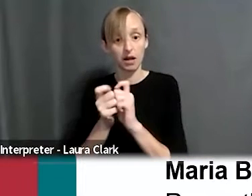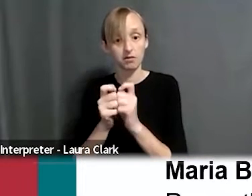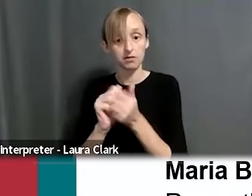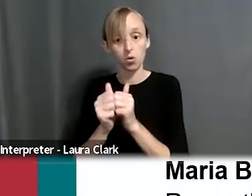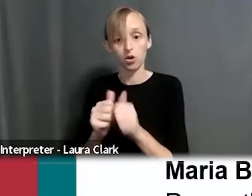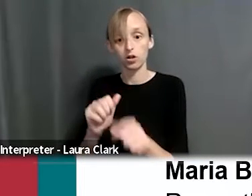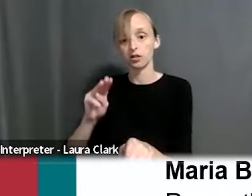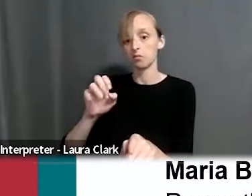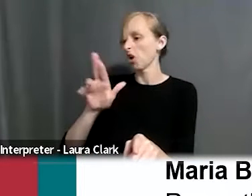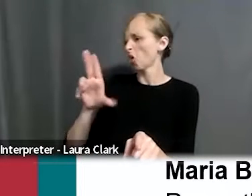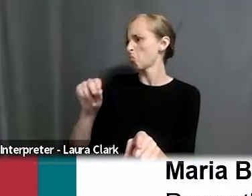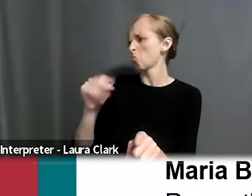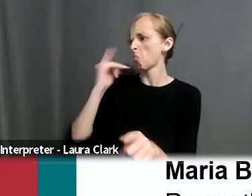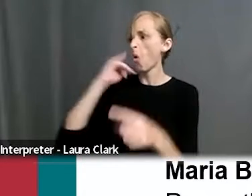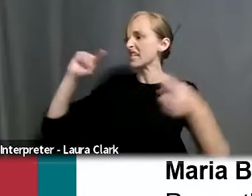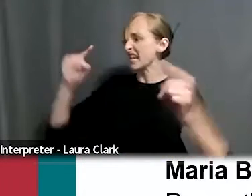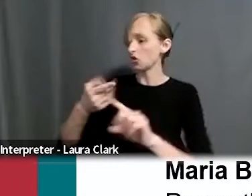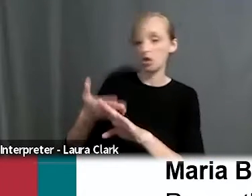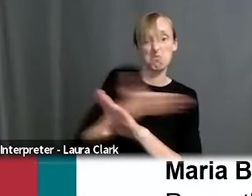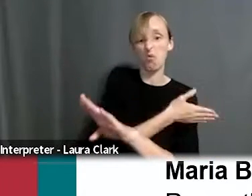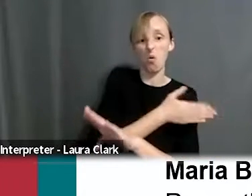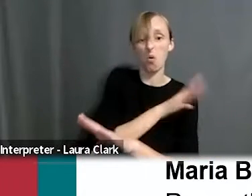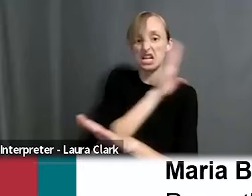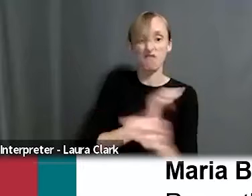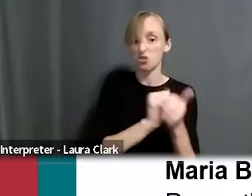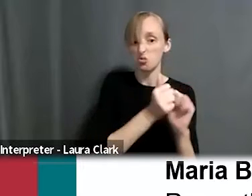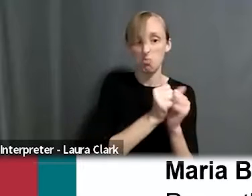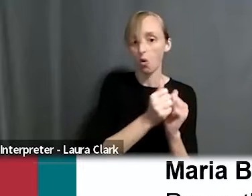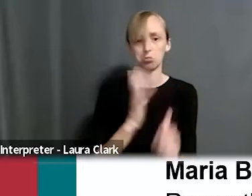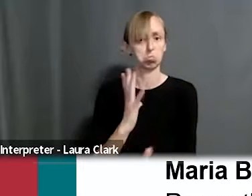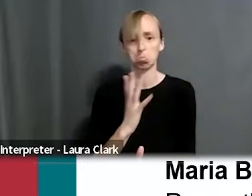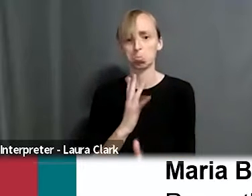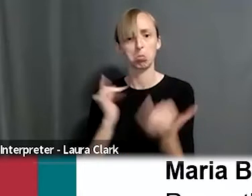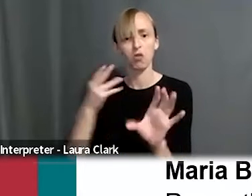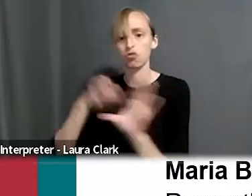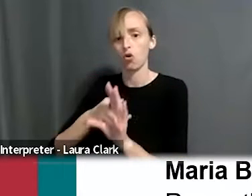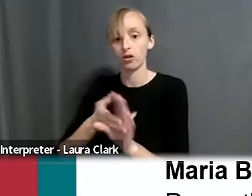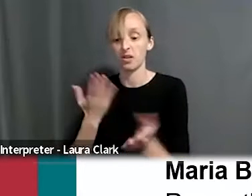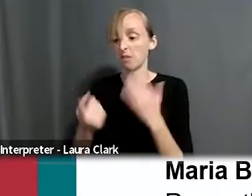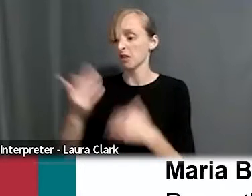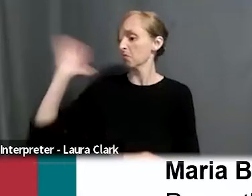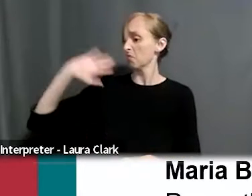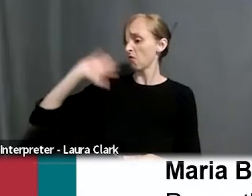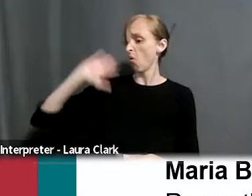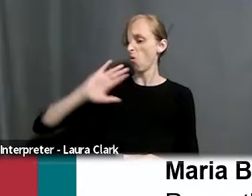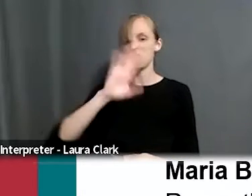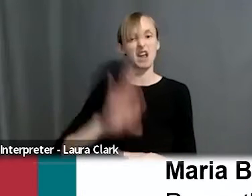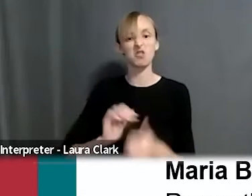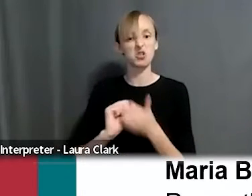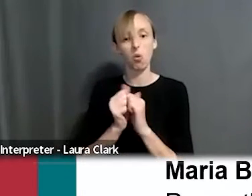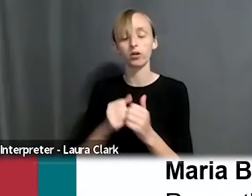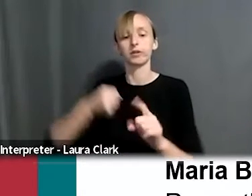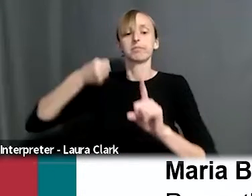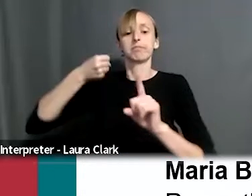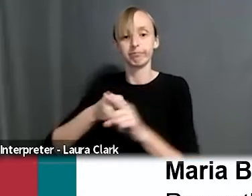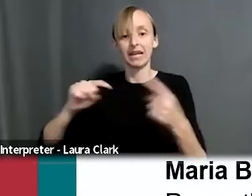not. Absolutely not. And this could be the beginning for somebody who maybe never played sports, but now that they have a new injury and a new way of life,